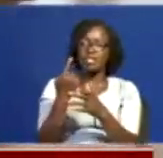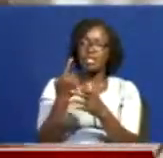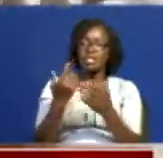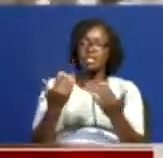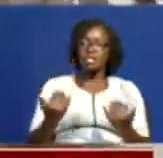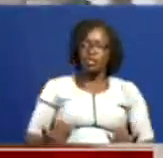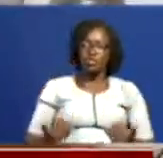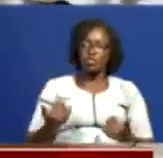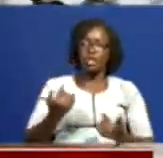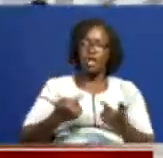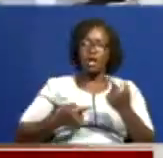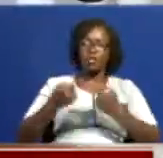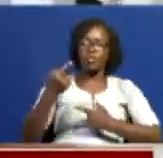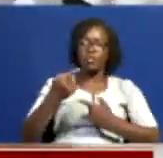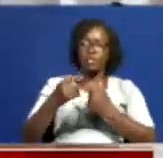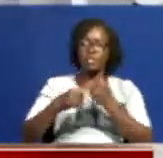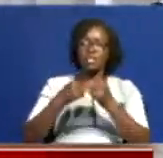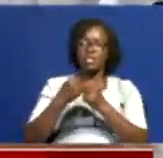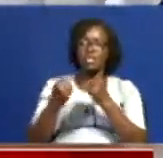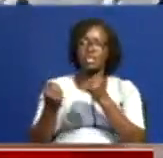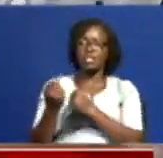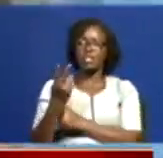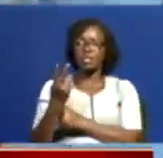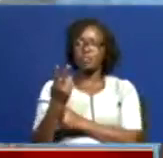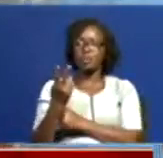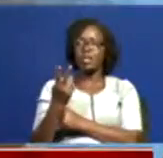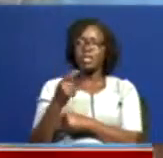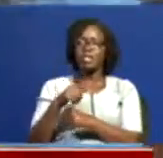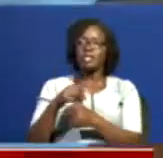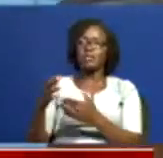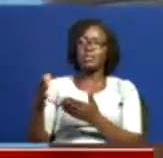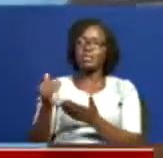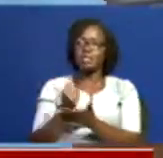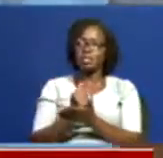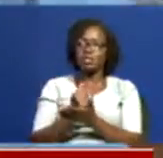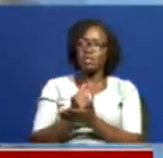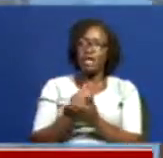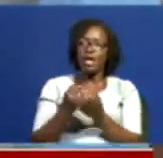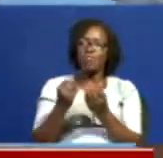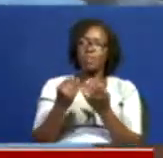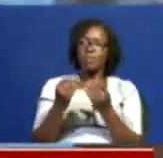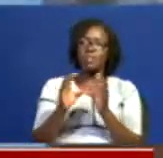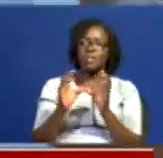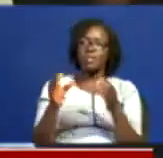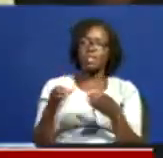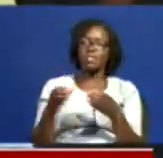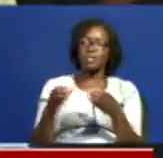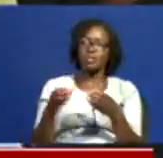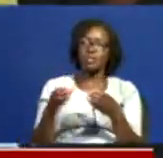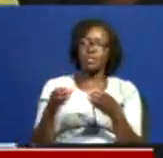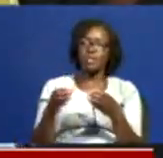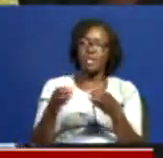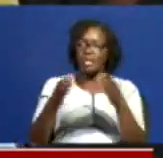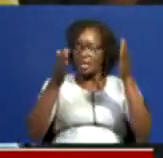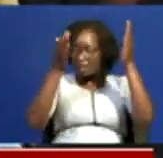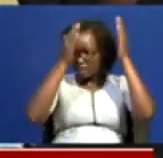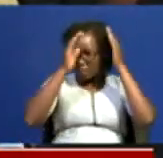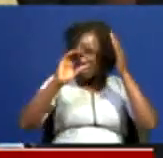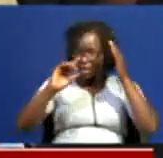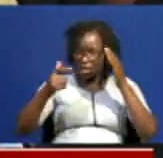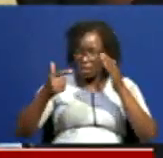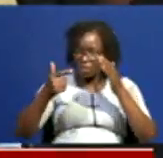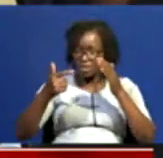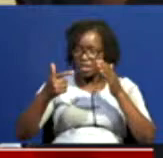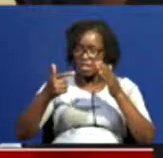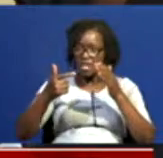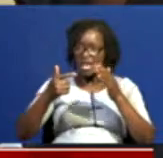karate competitions by next year, December, once they recruit many karatekas in the category. Kakamega County Karate Association hatujakuwa